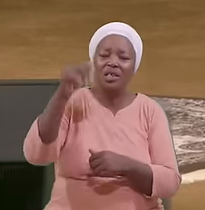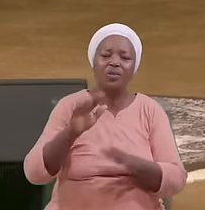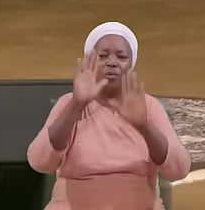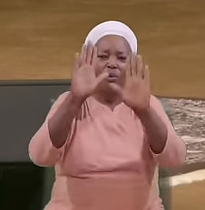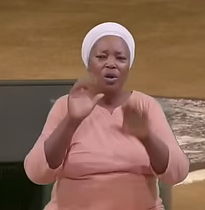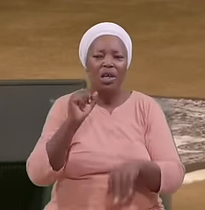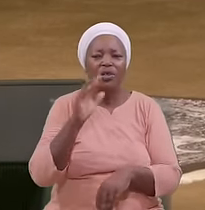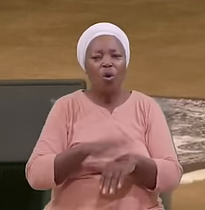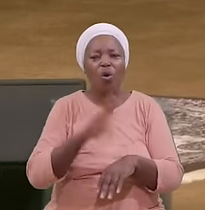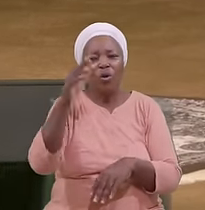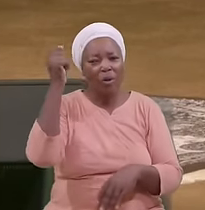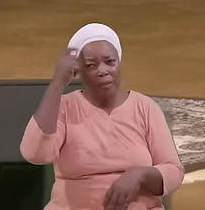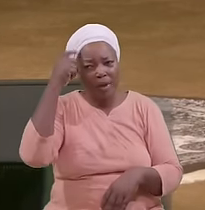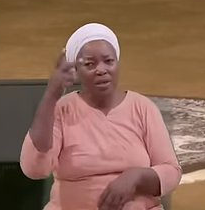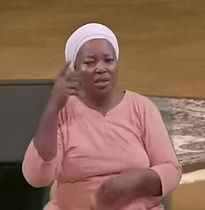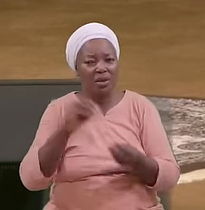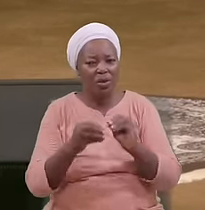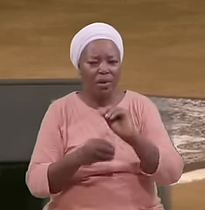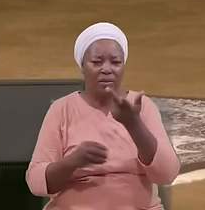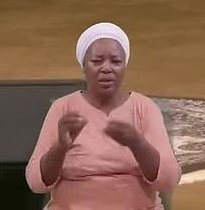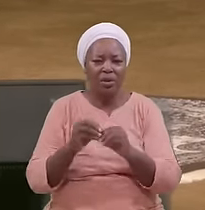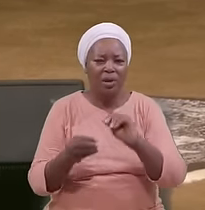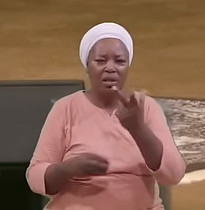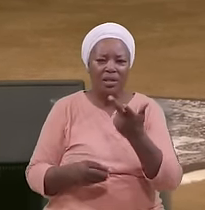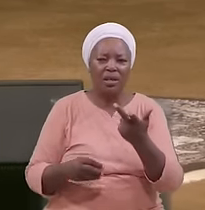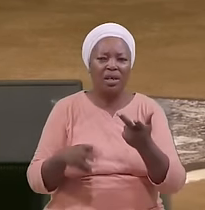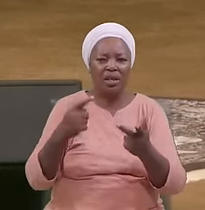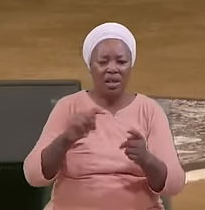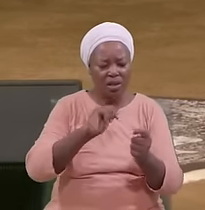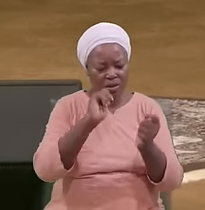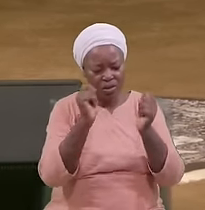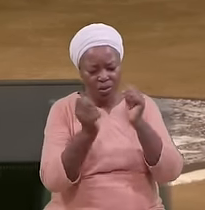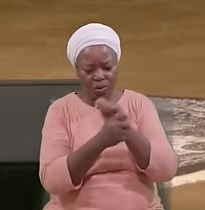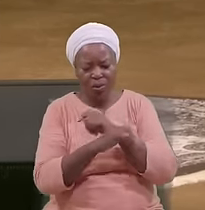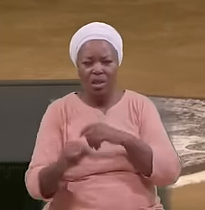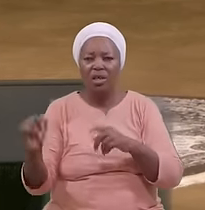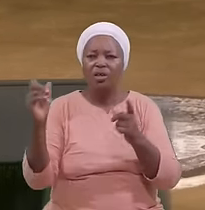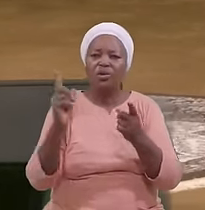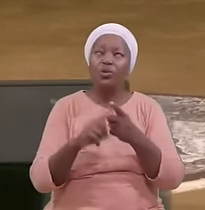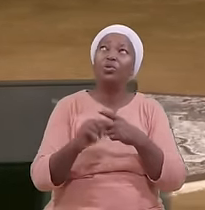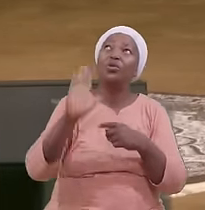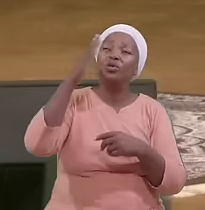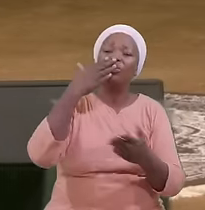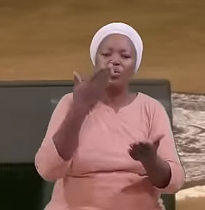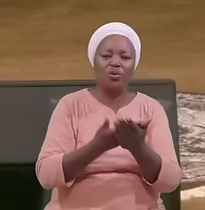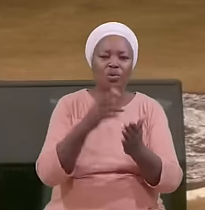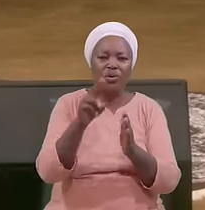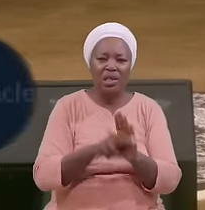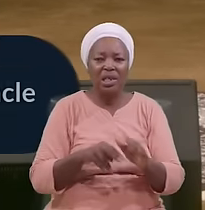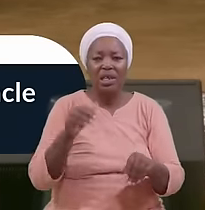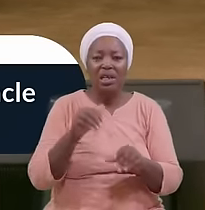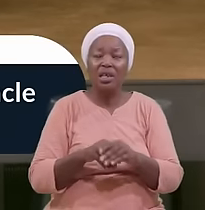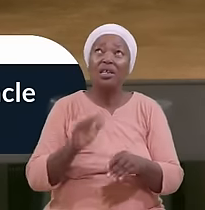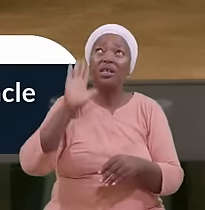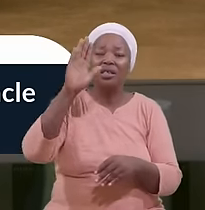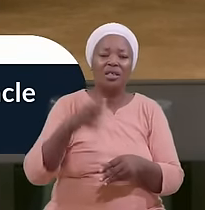on your mind. Look at number three. Number three, you're turning to his goodness in his